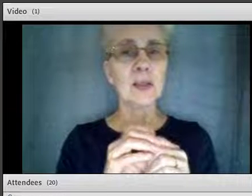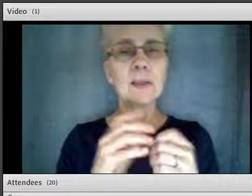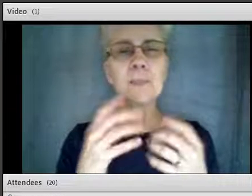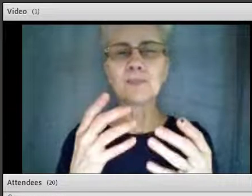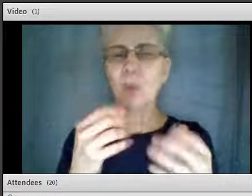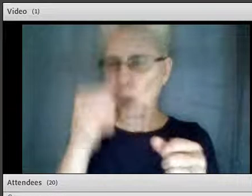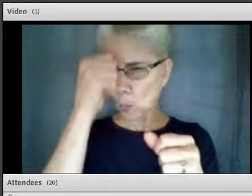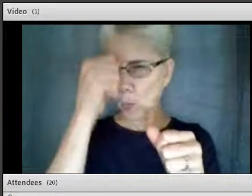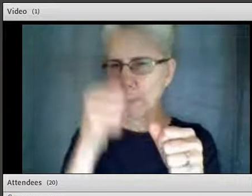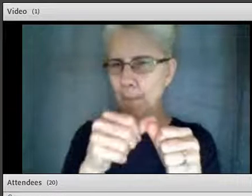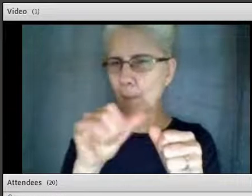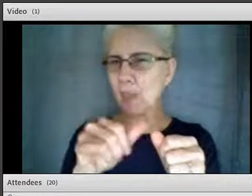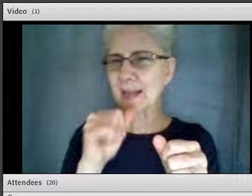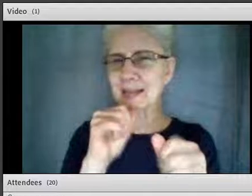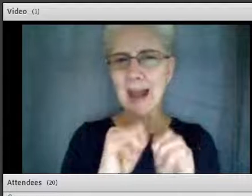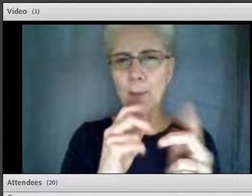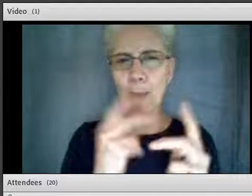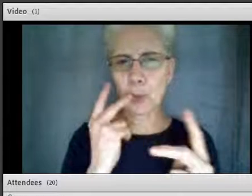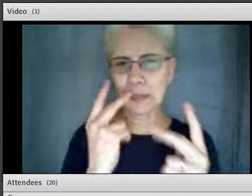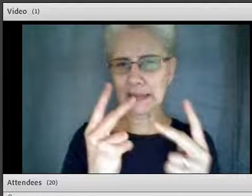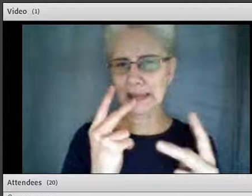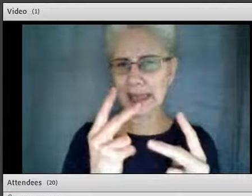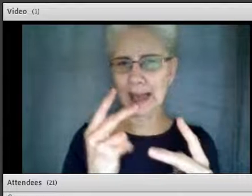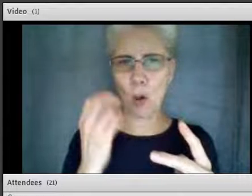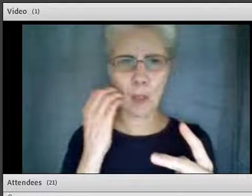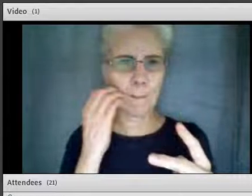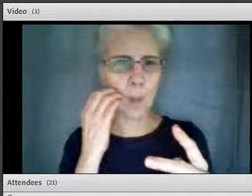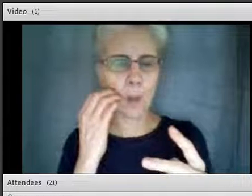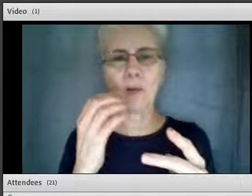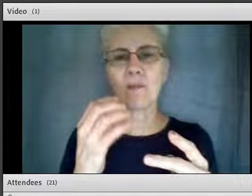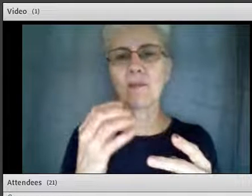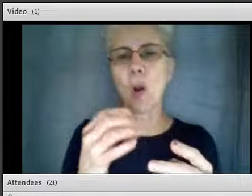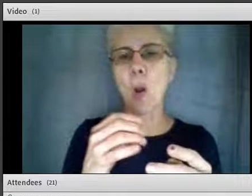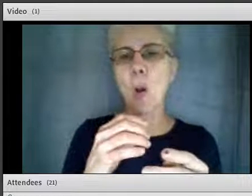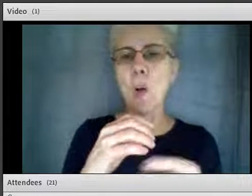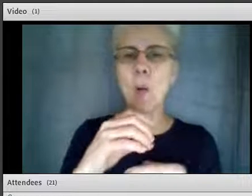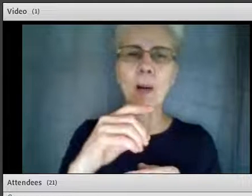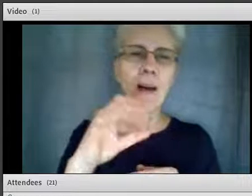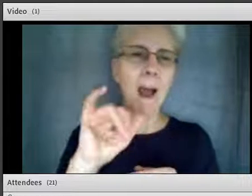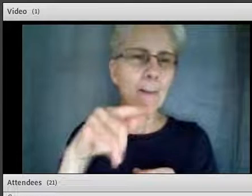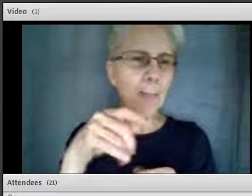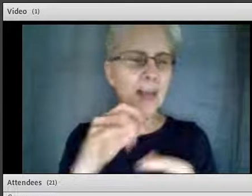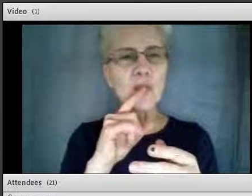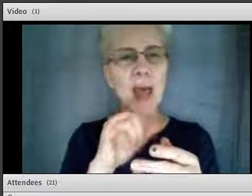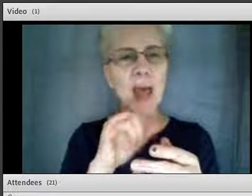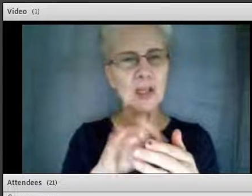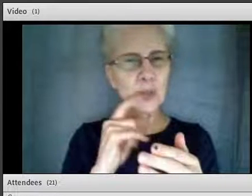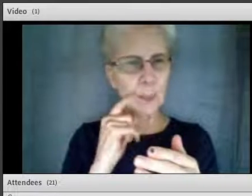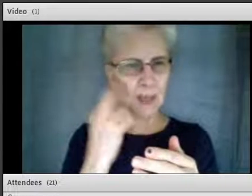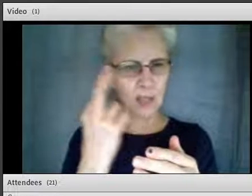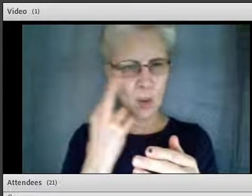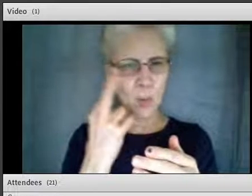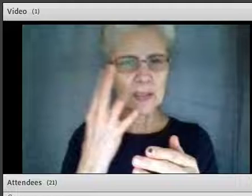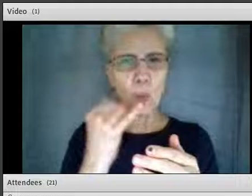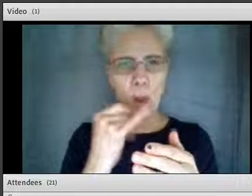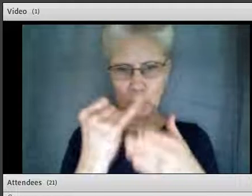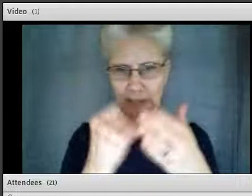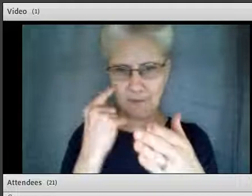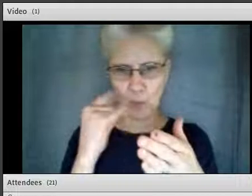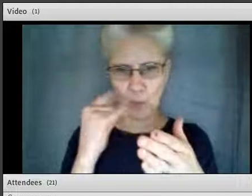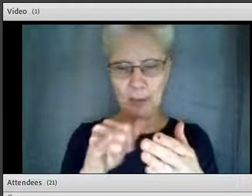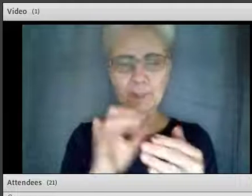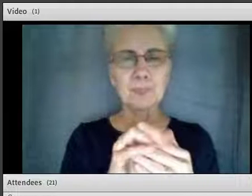remember that that's not how people are coming in. A lot of them are coming in on their mobile, so that's got to be the primary way that you design.